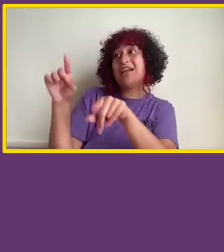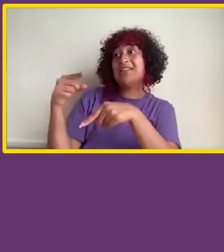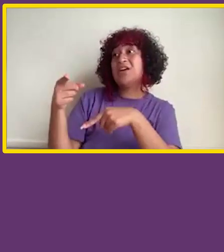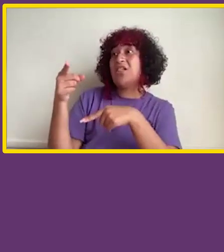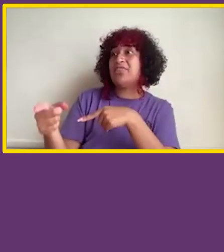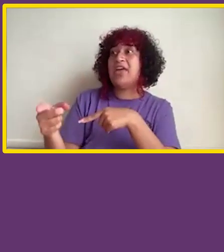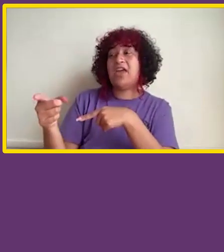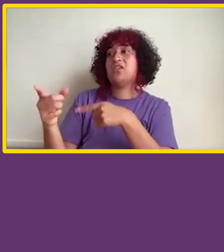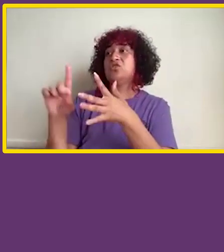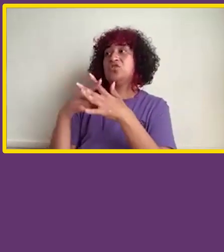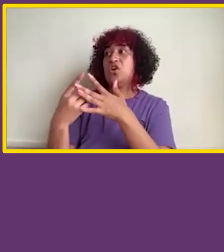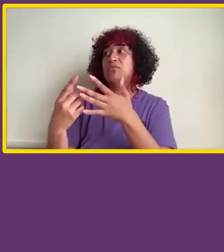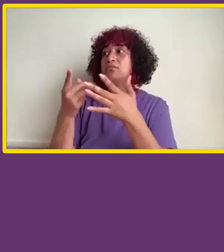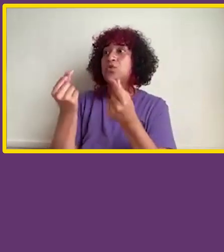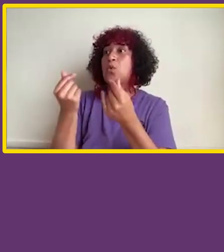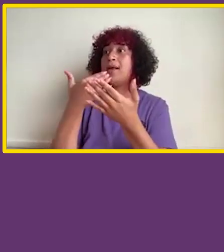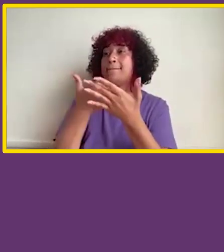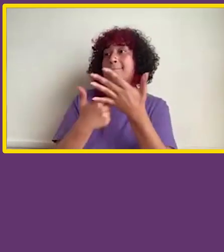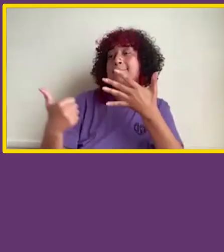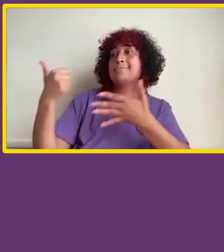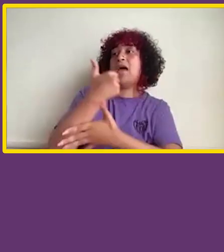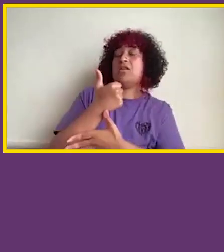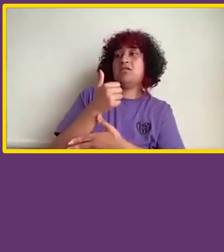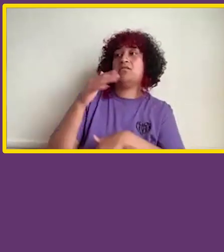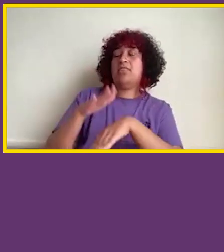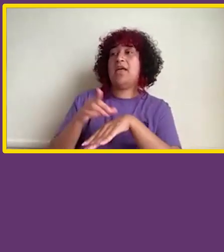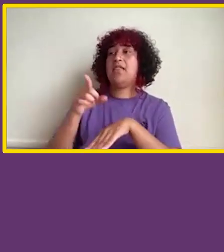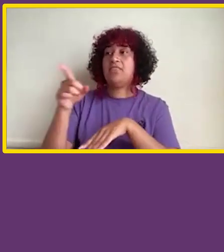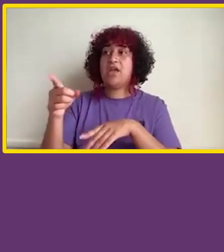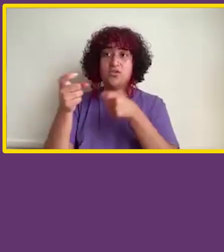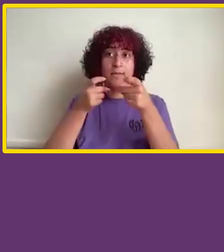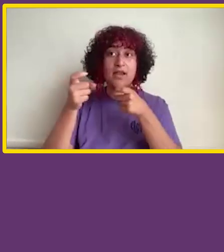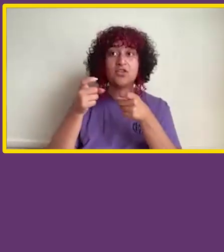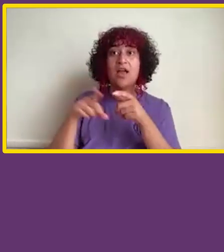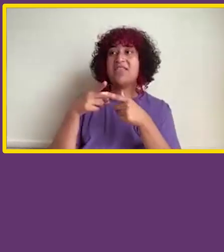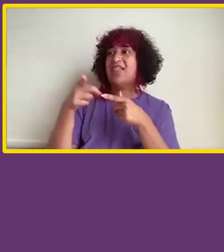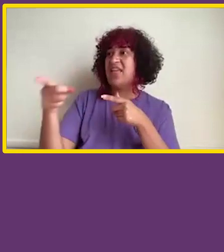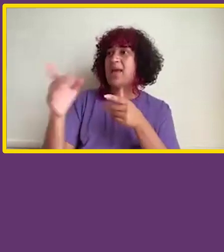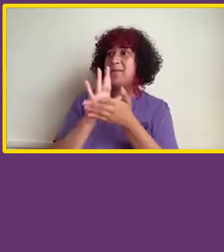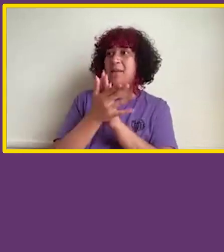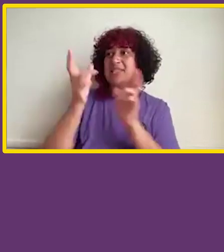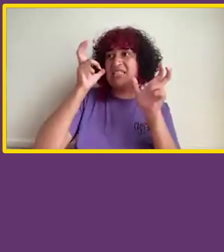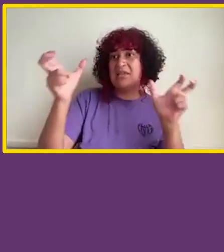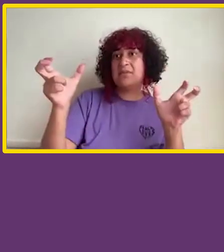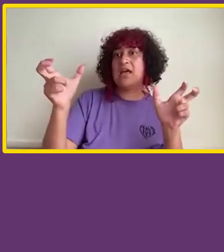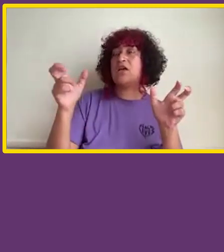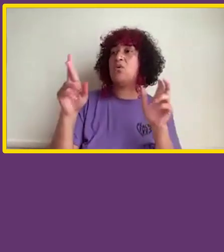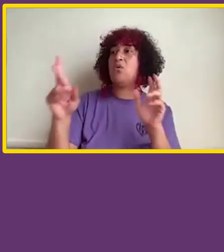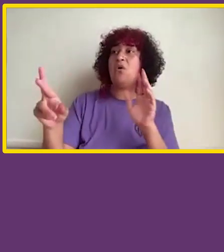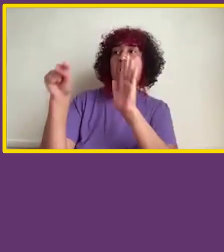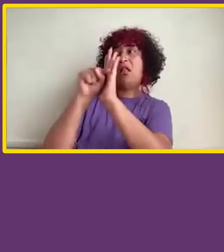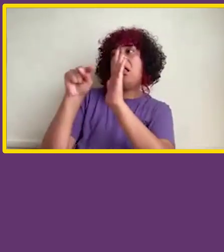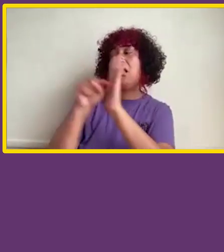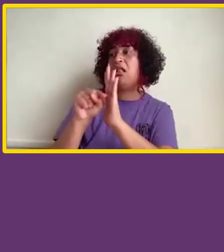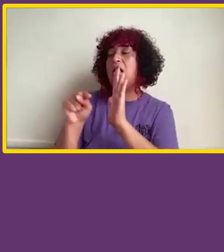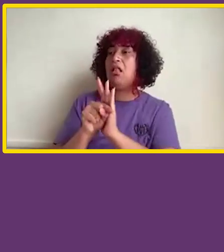outperforming their superior. And then they are very quickly demonized or made the